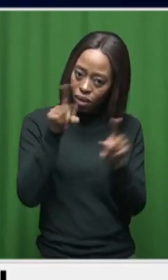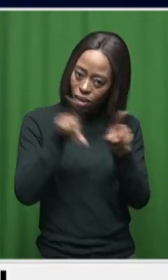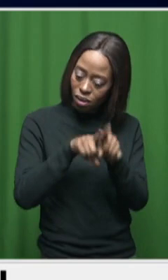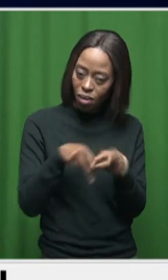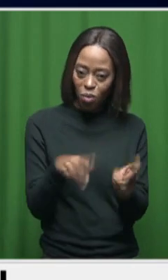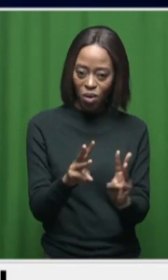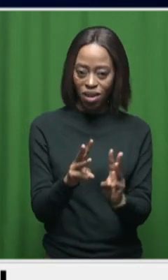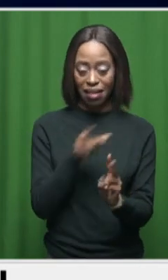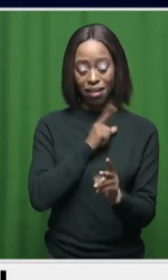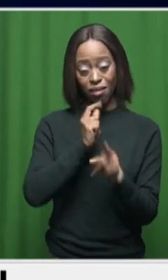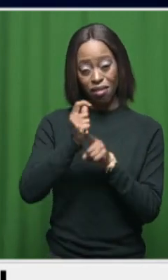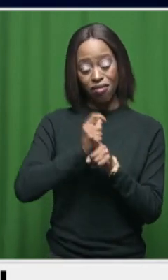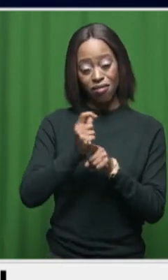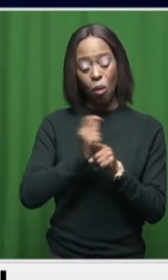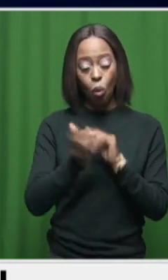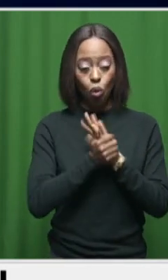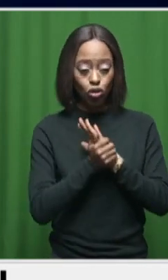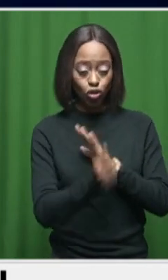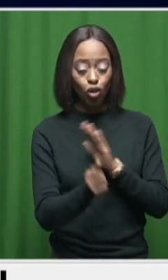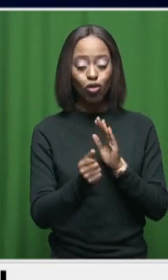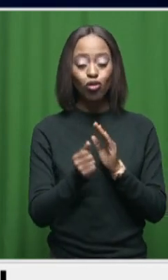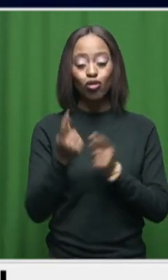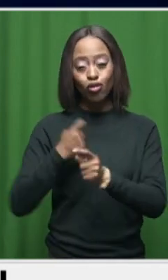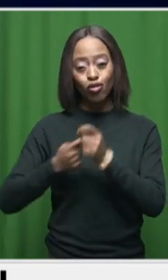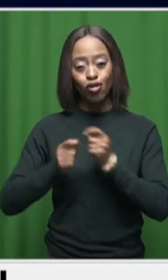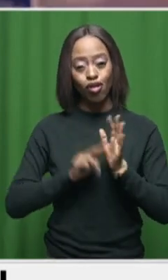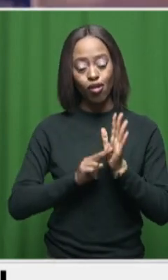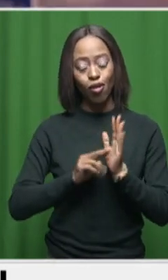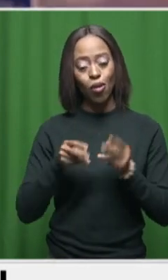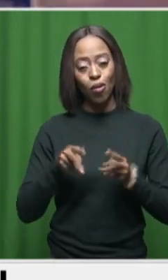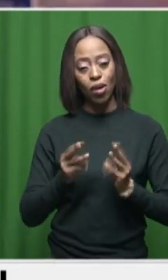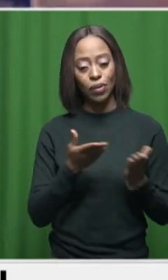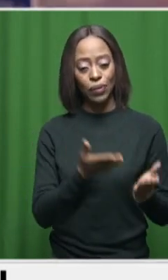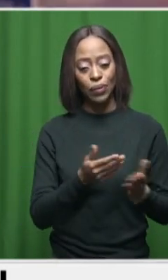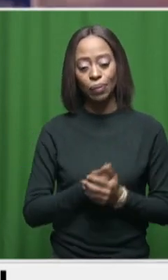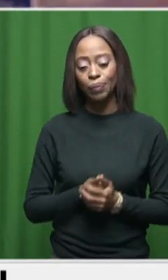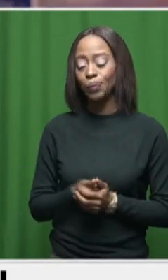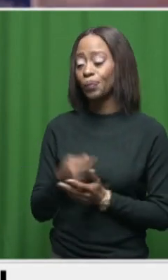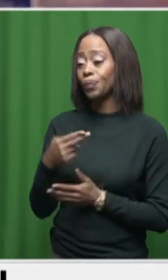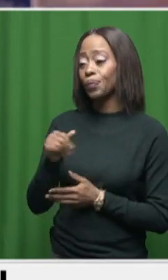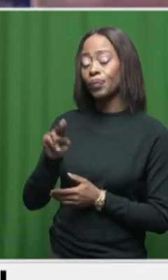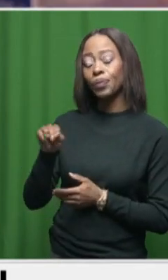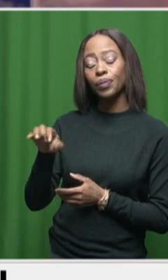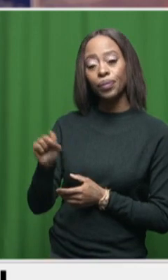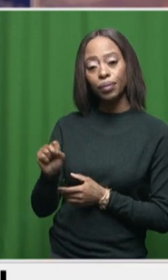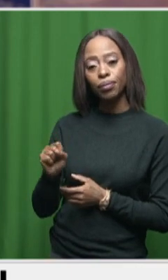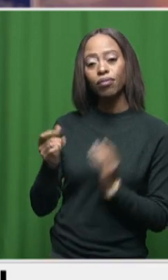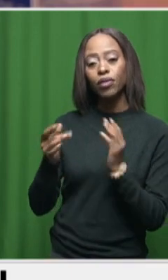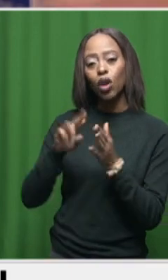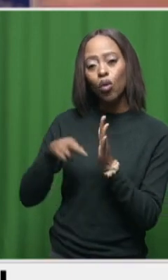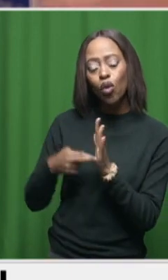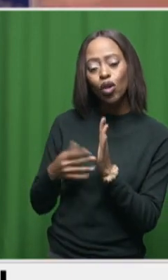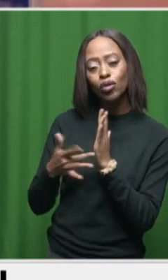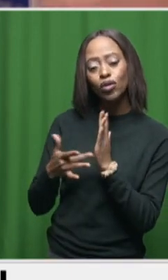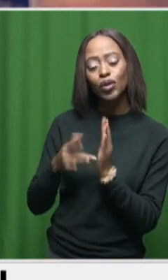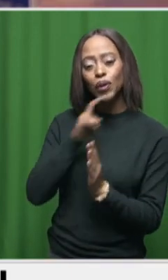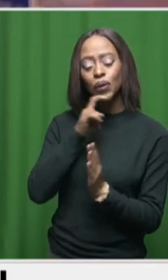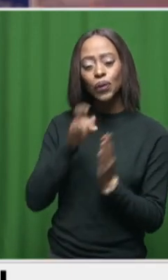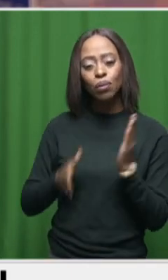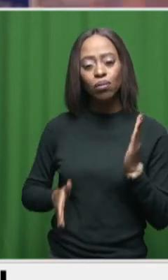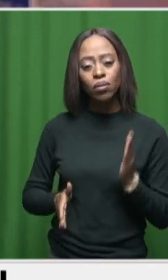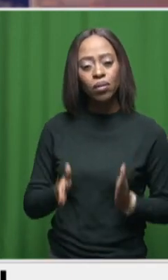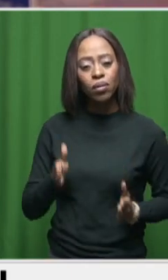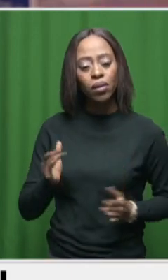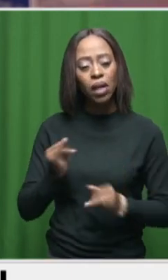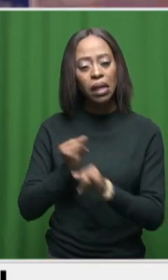part of the training. You upskill the reps to do that. Got you. Now, Hans, let's talk about the role of technology and the use of robotics